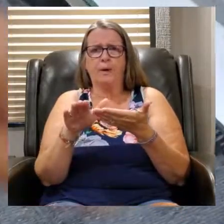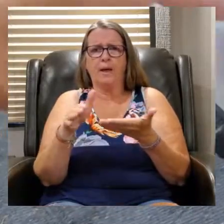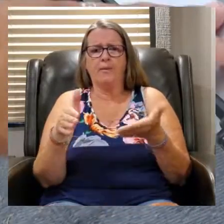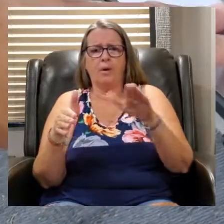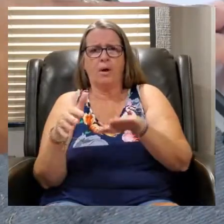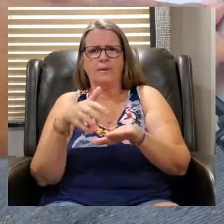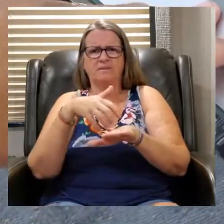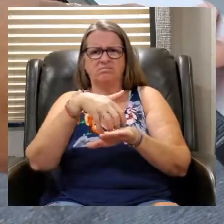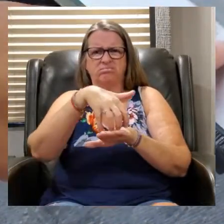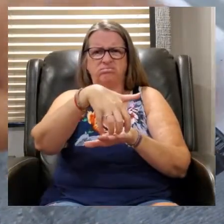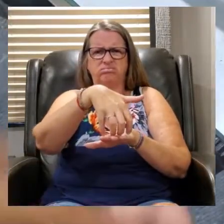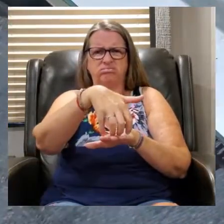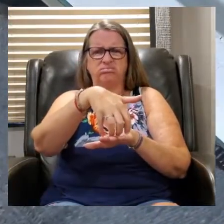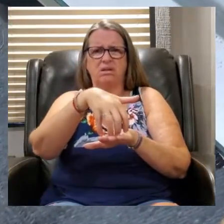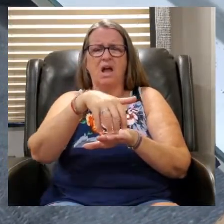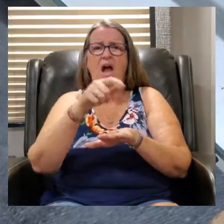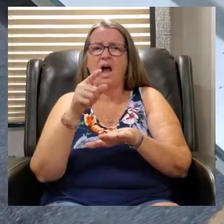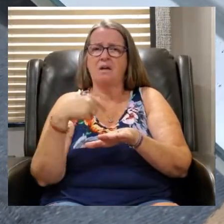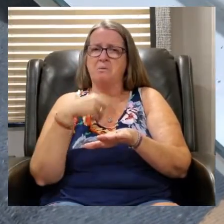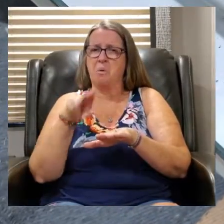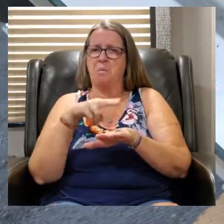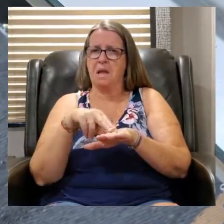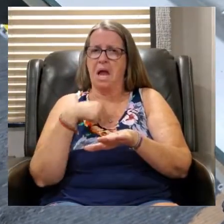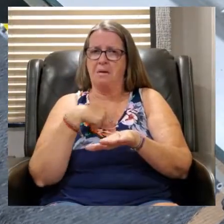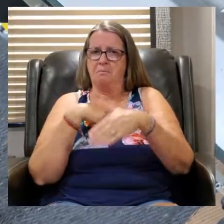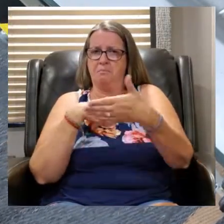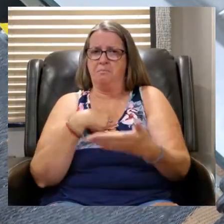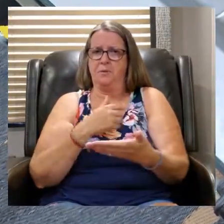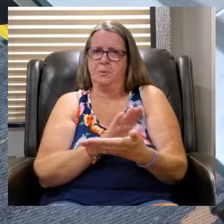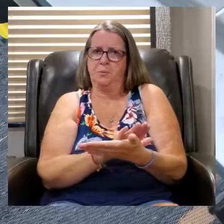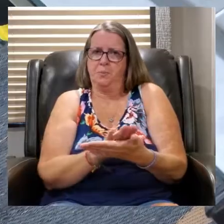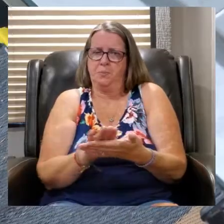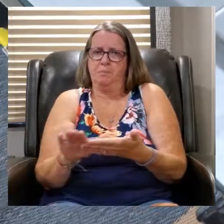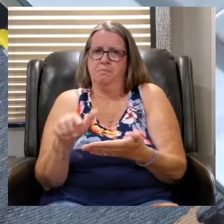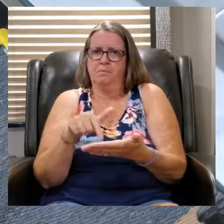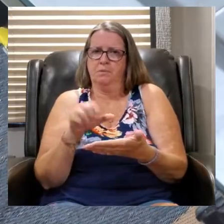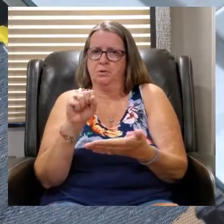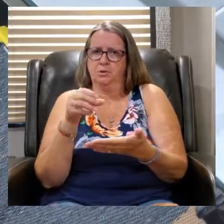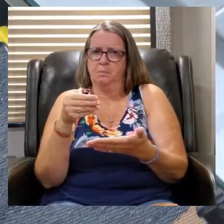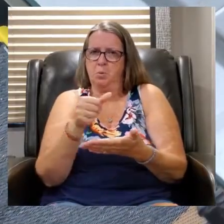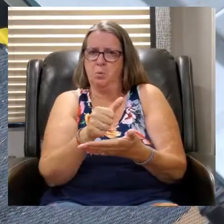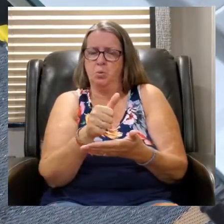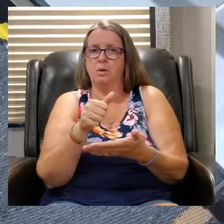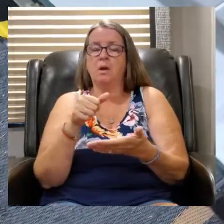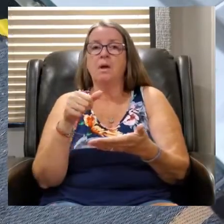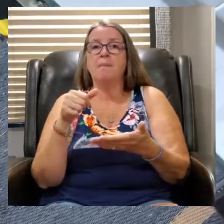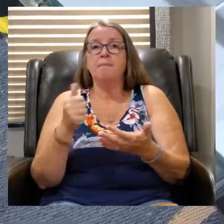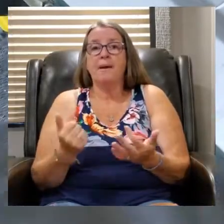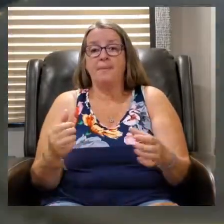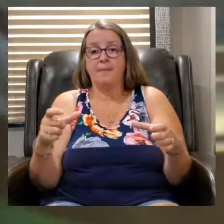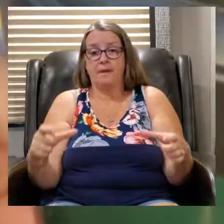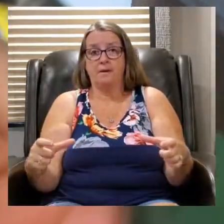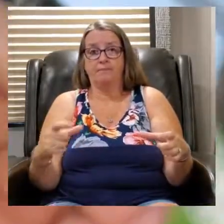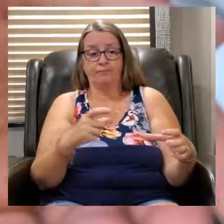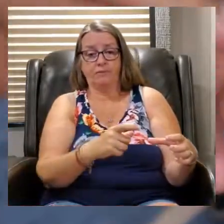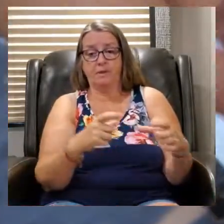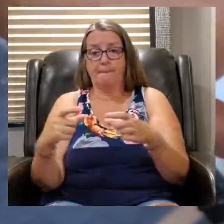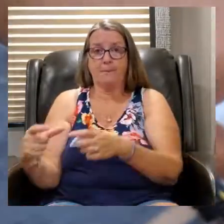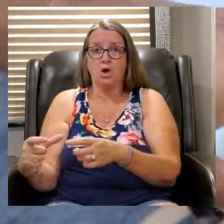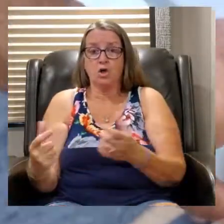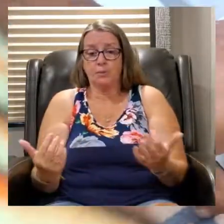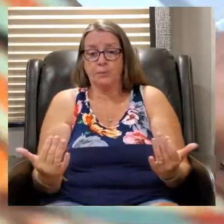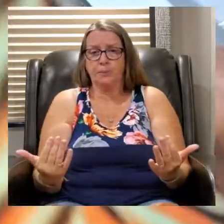like a grill. Now I only use the smooth side for the most part. But these little burners on this camp